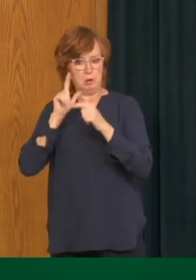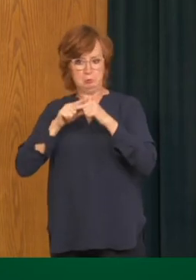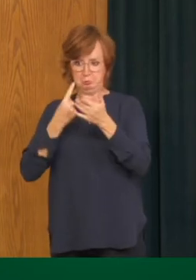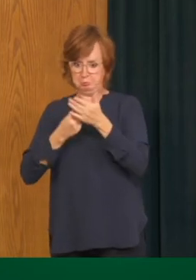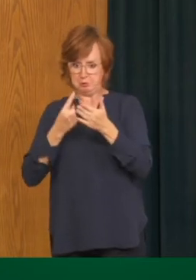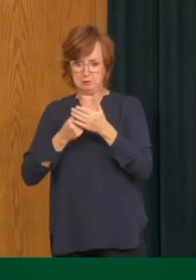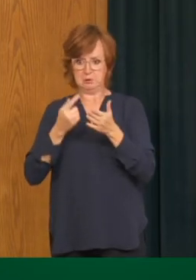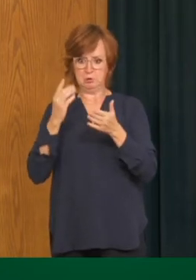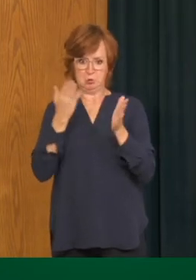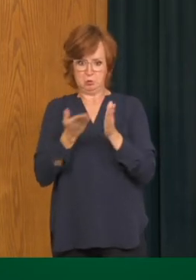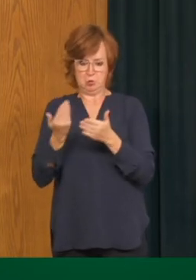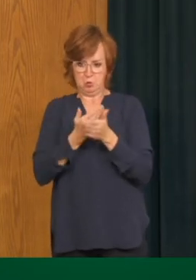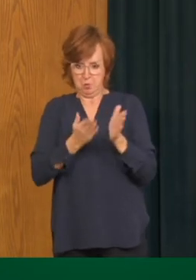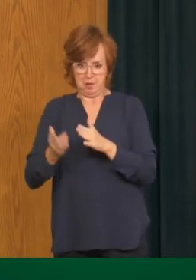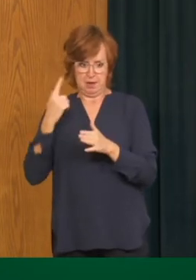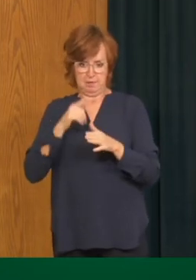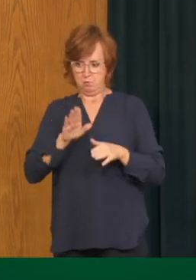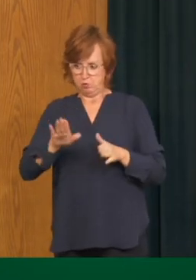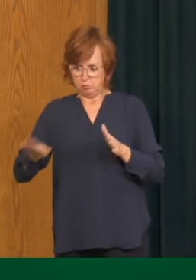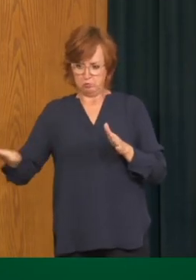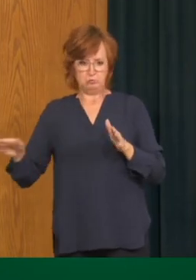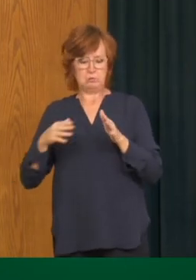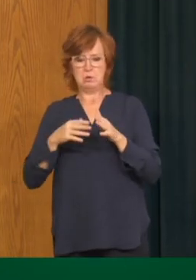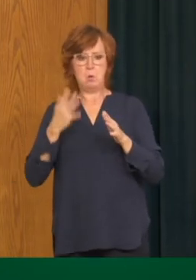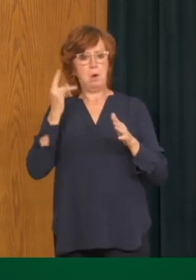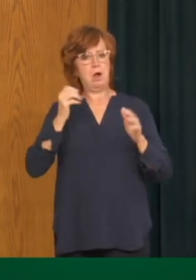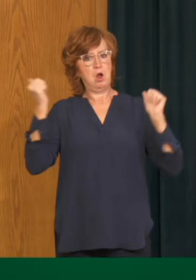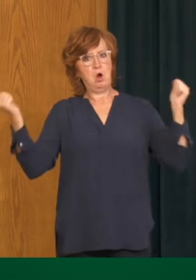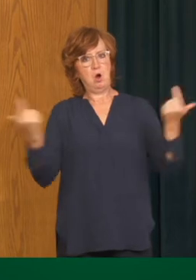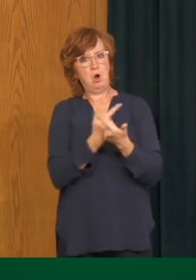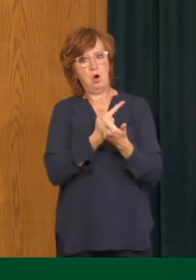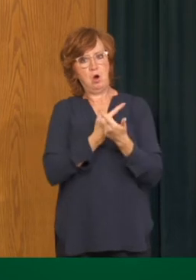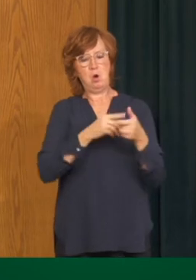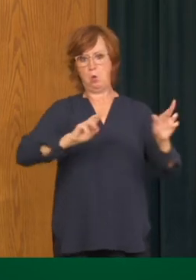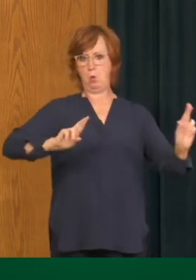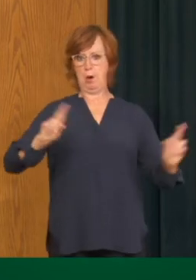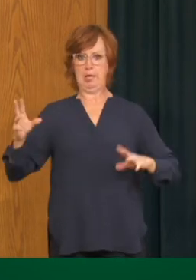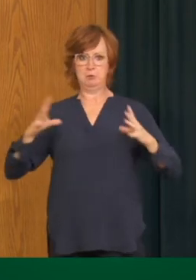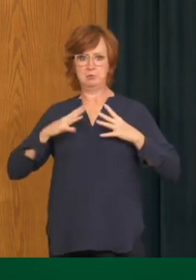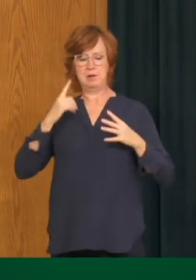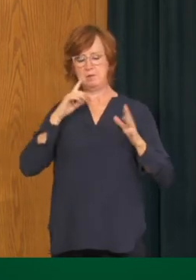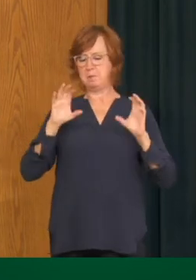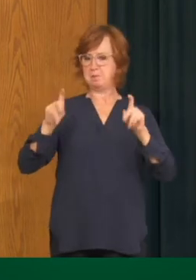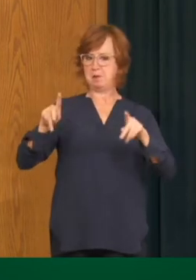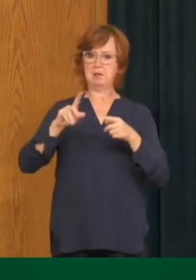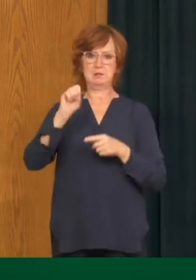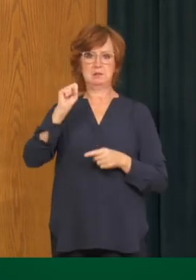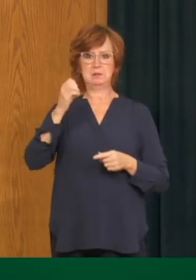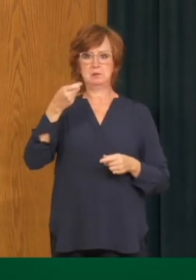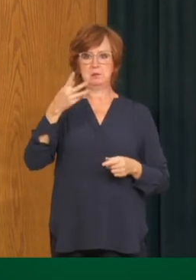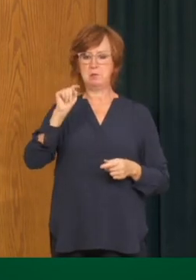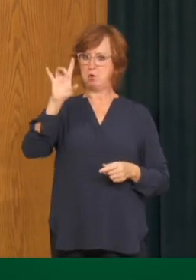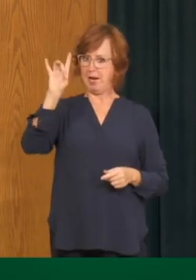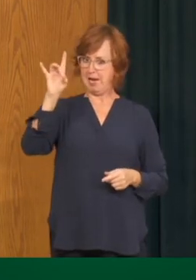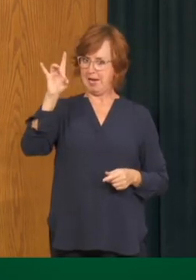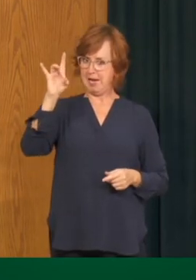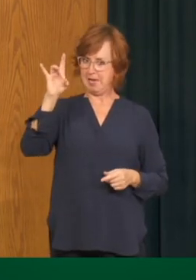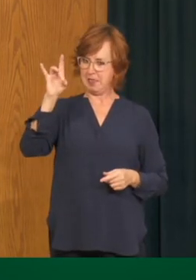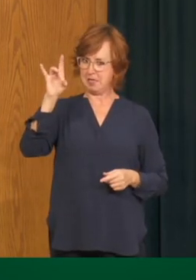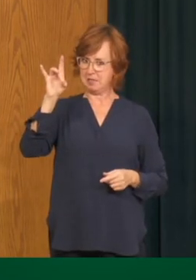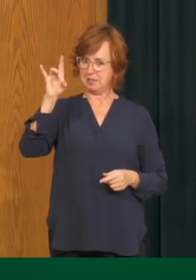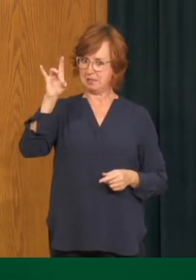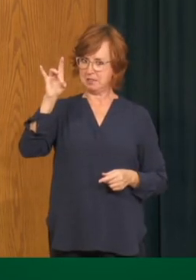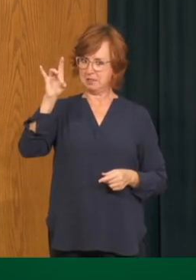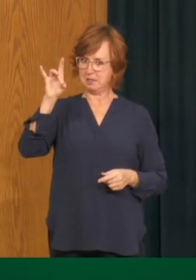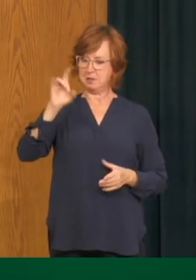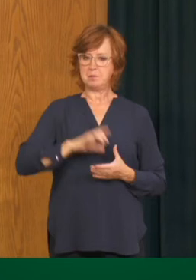that everyone is 100% ready for the kids to return to school on September the 8th. School